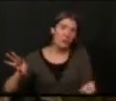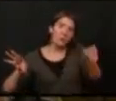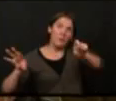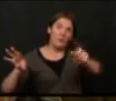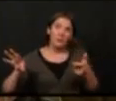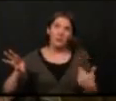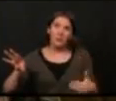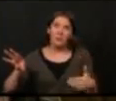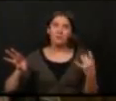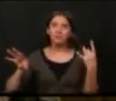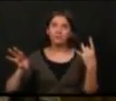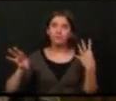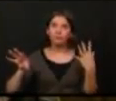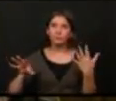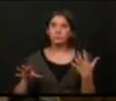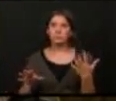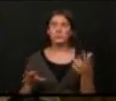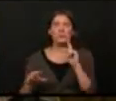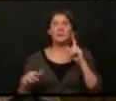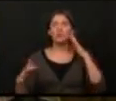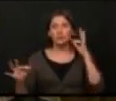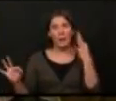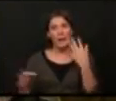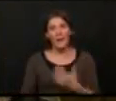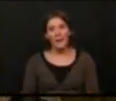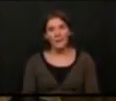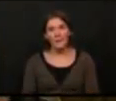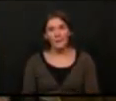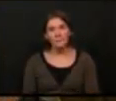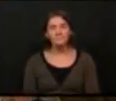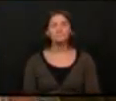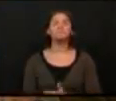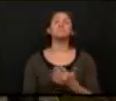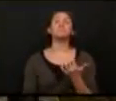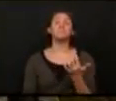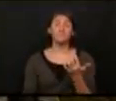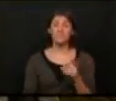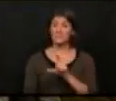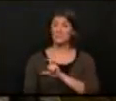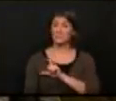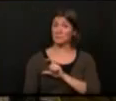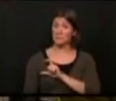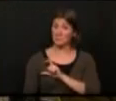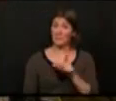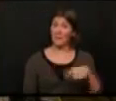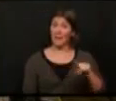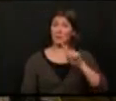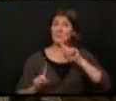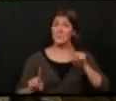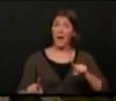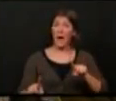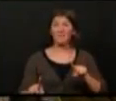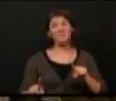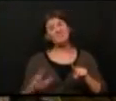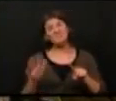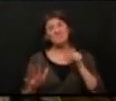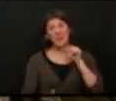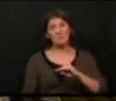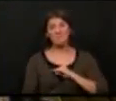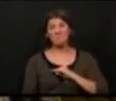whatever I'm watching on TV or some music or so forth. The law enforcement response to this has been insufficient, in